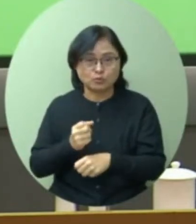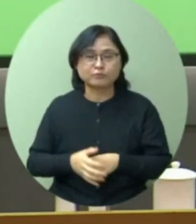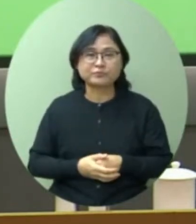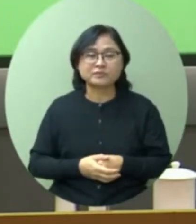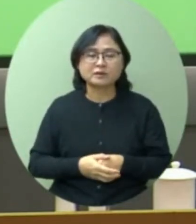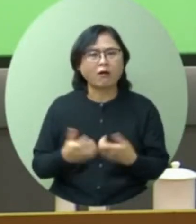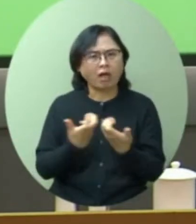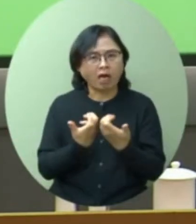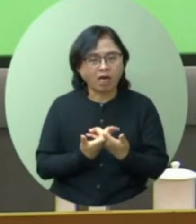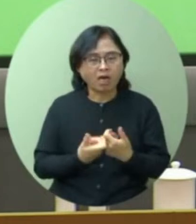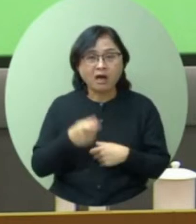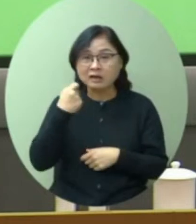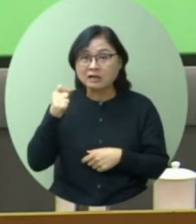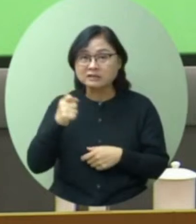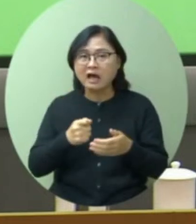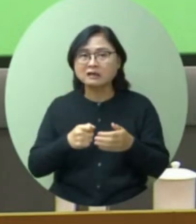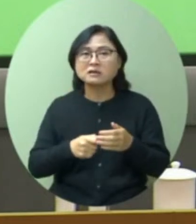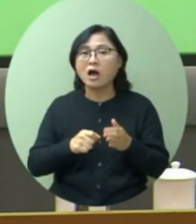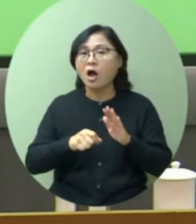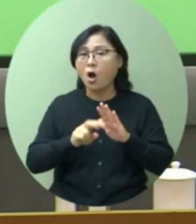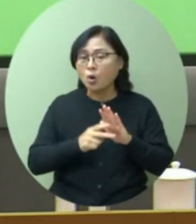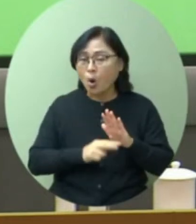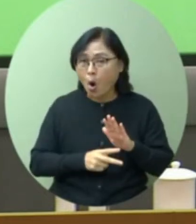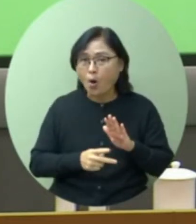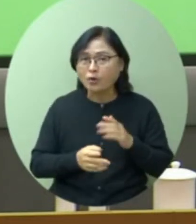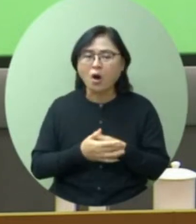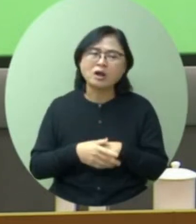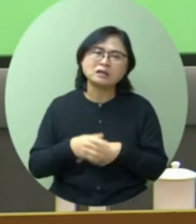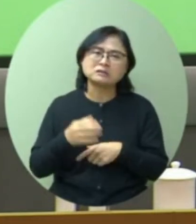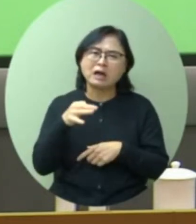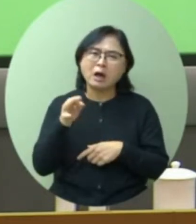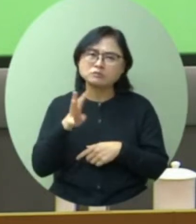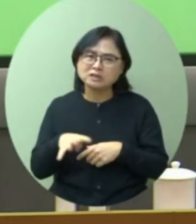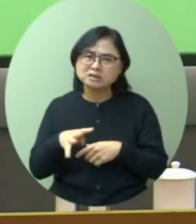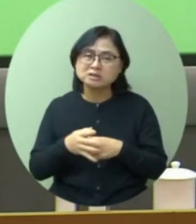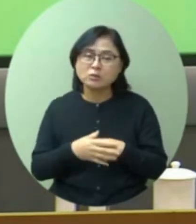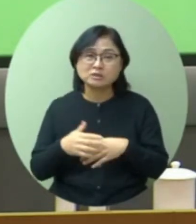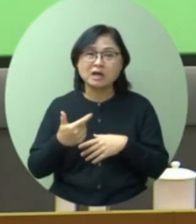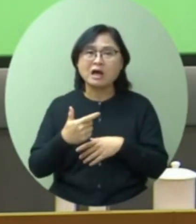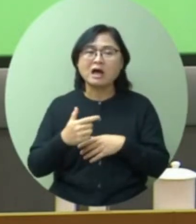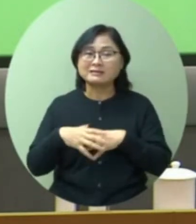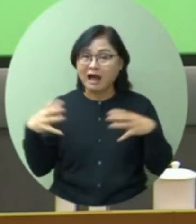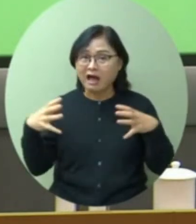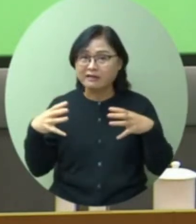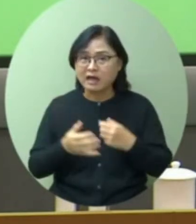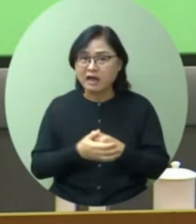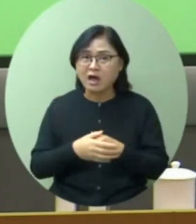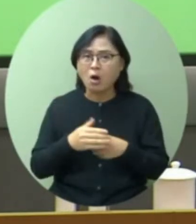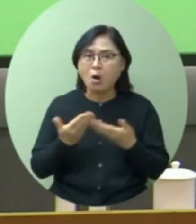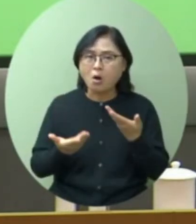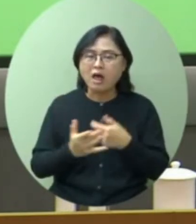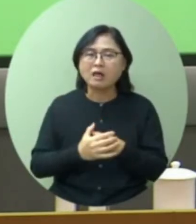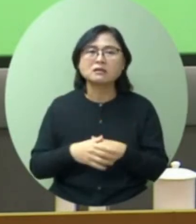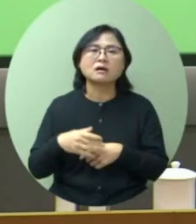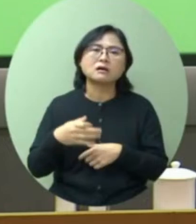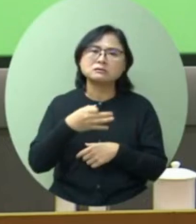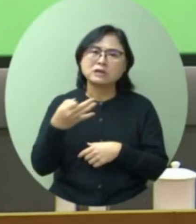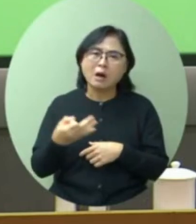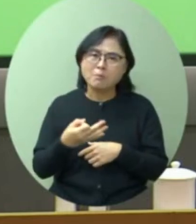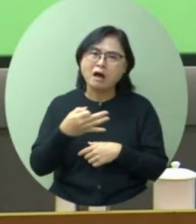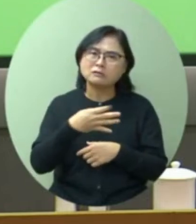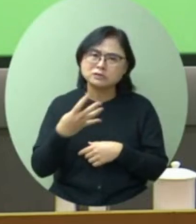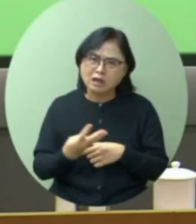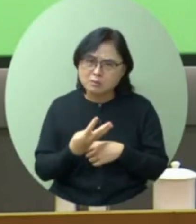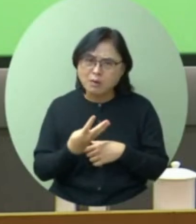units to go through renovation. It may cost several thousands or tens